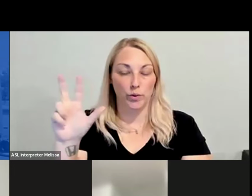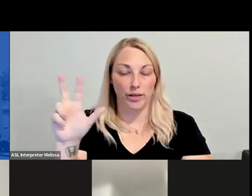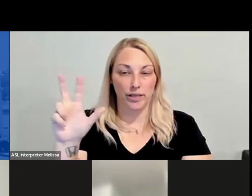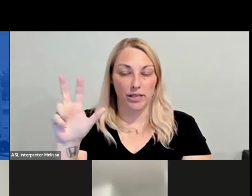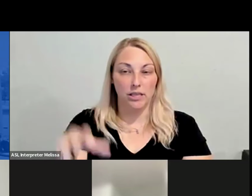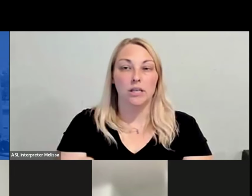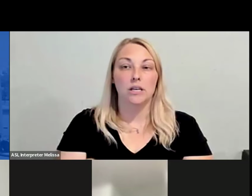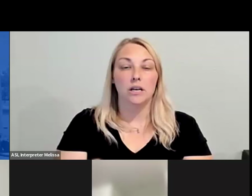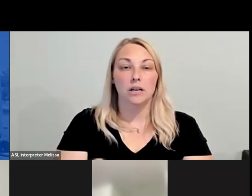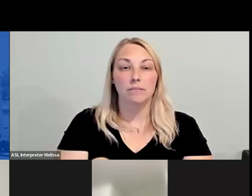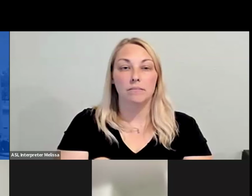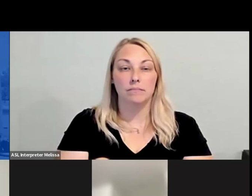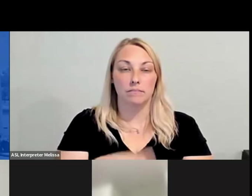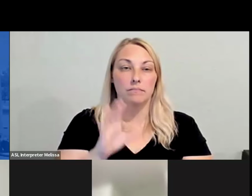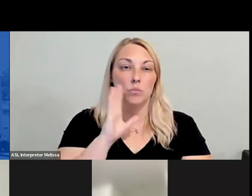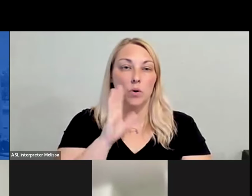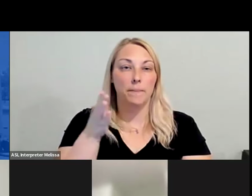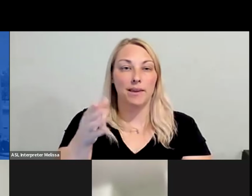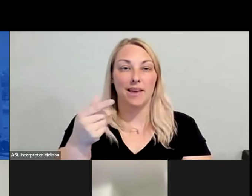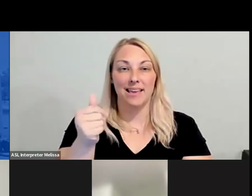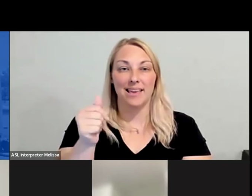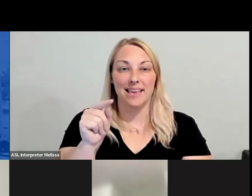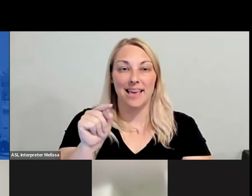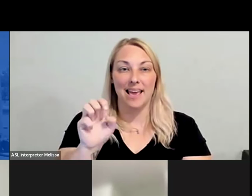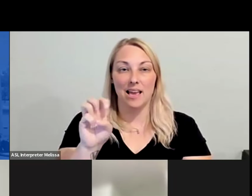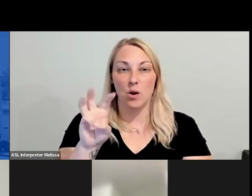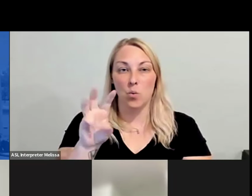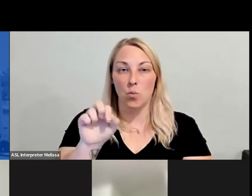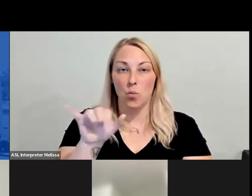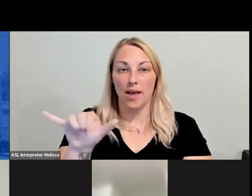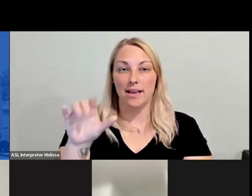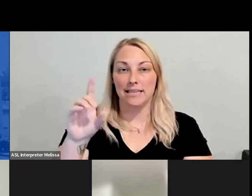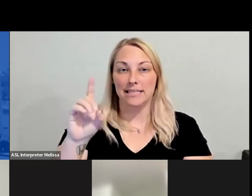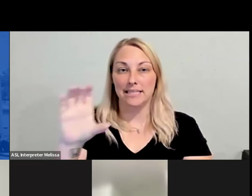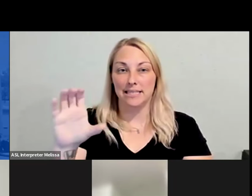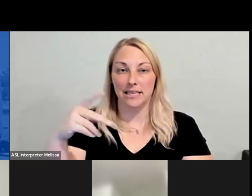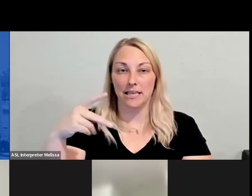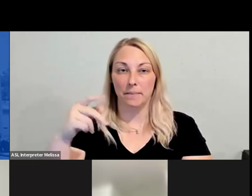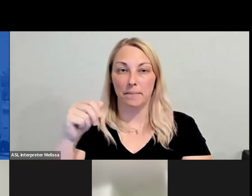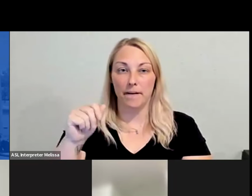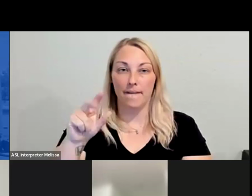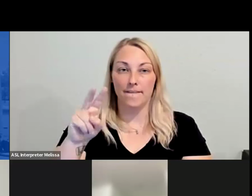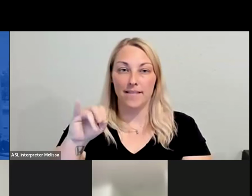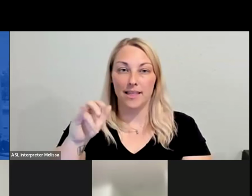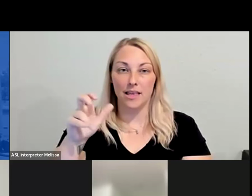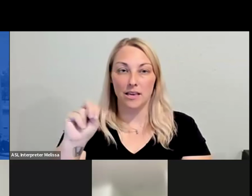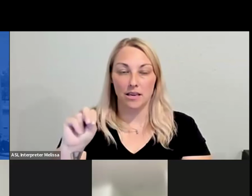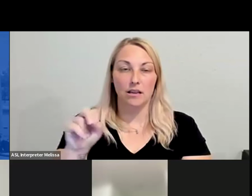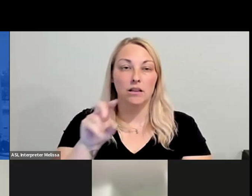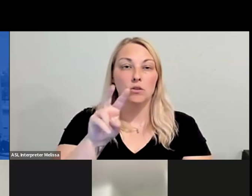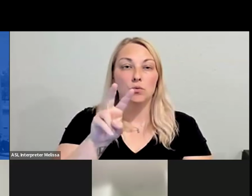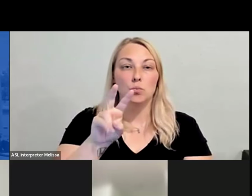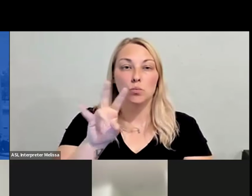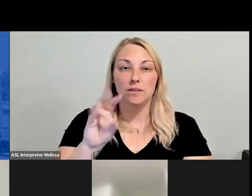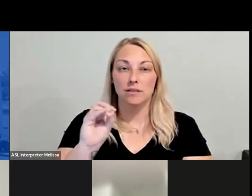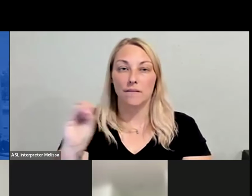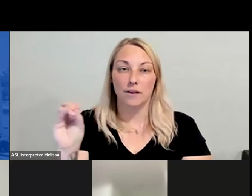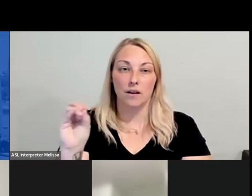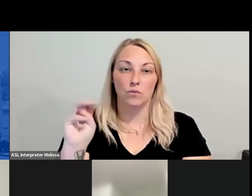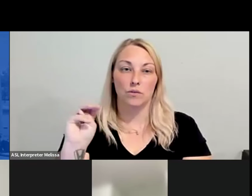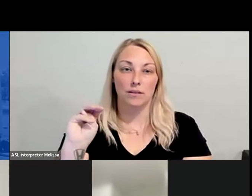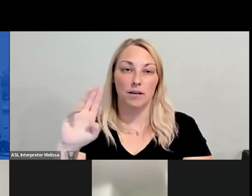p.m., and it'll be at the Gateway DC Pavilion, 2700 Martin Luther King Jr. Avenue.